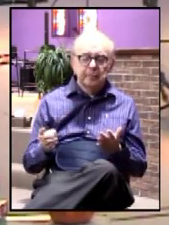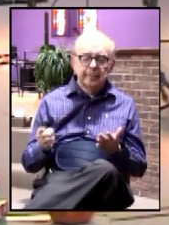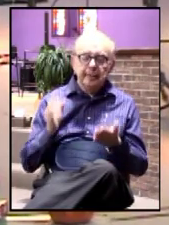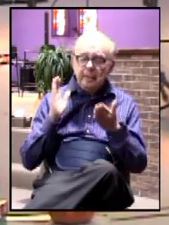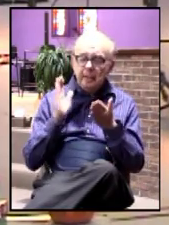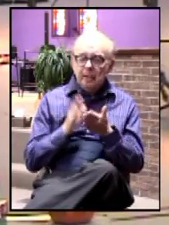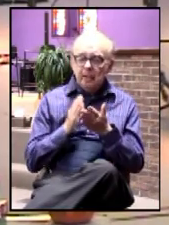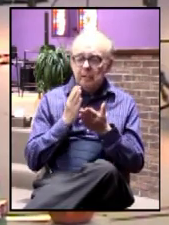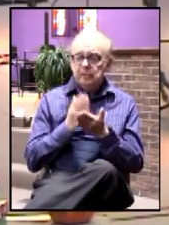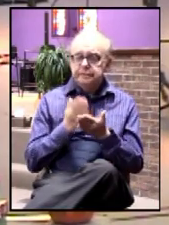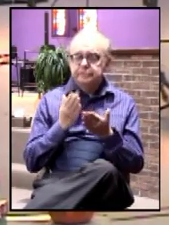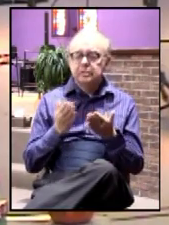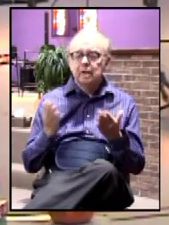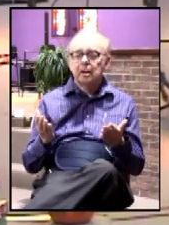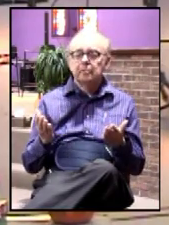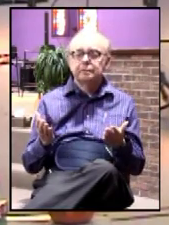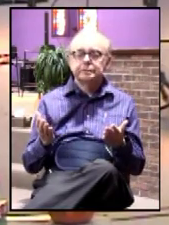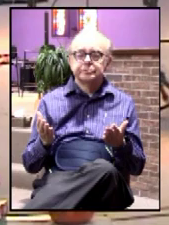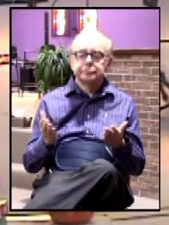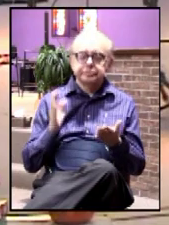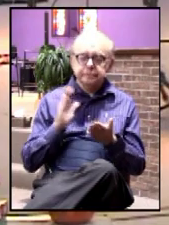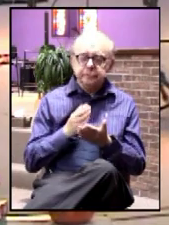These little things